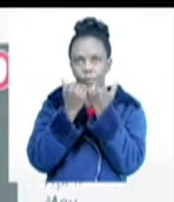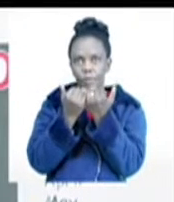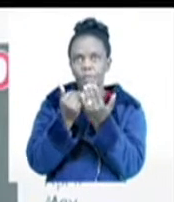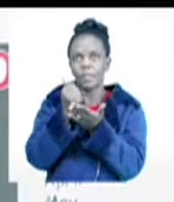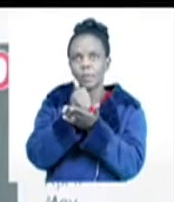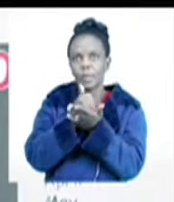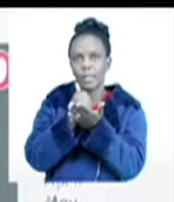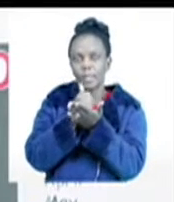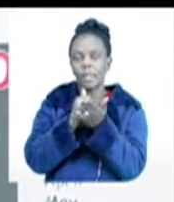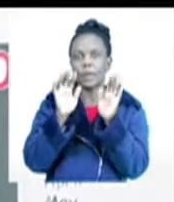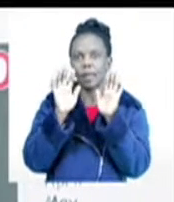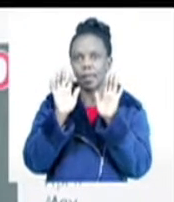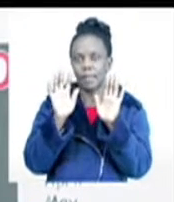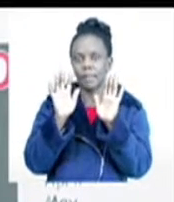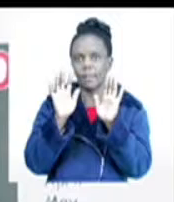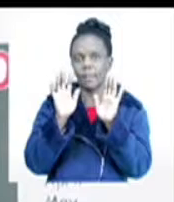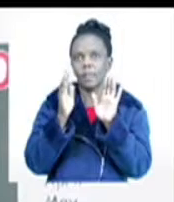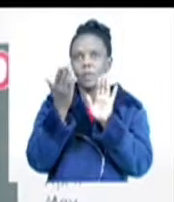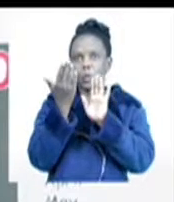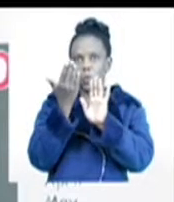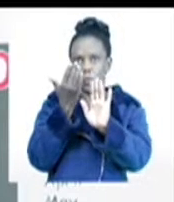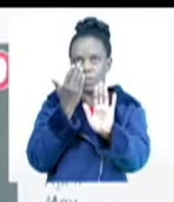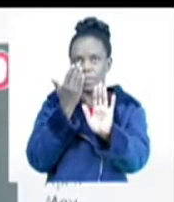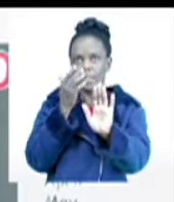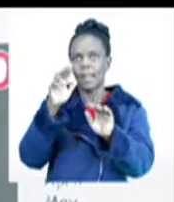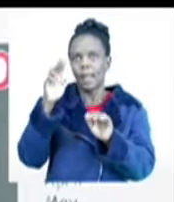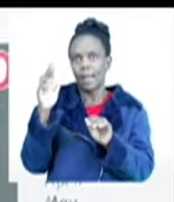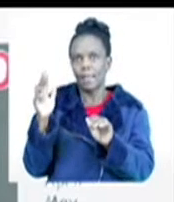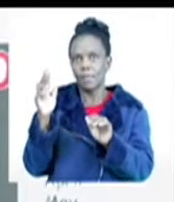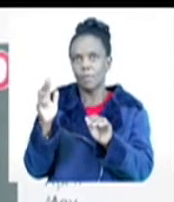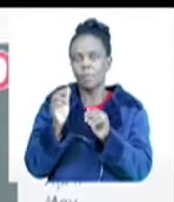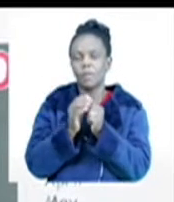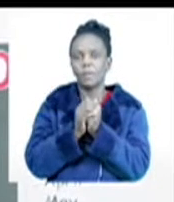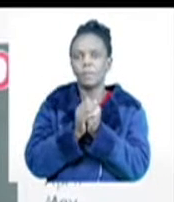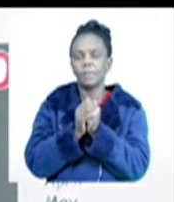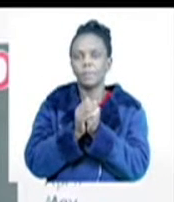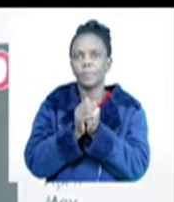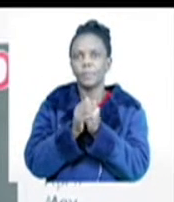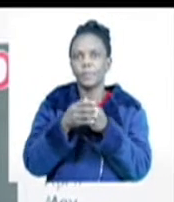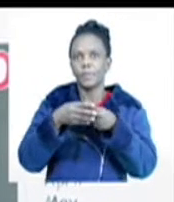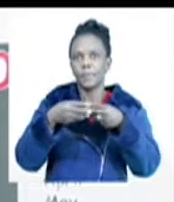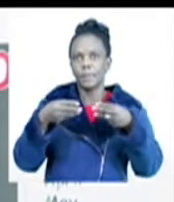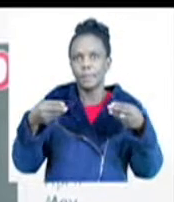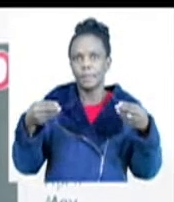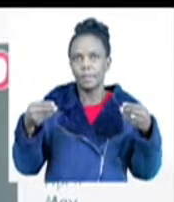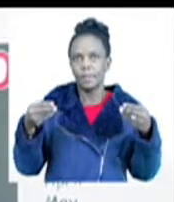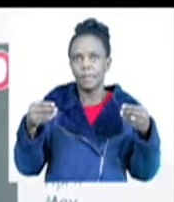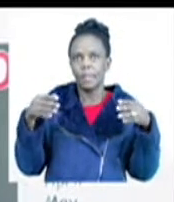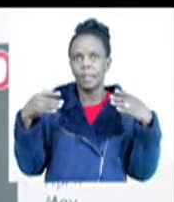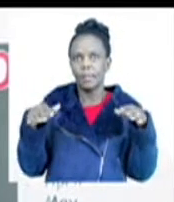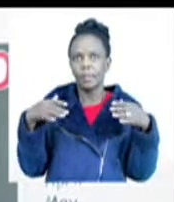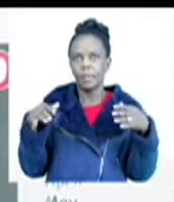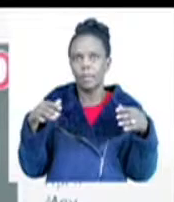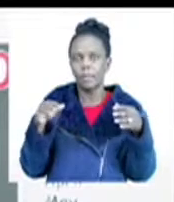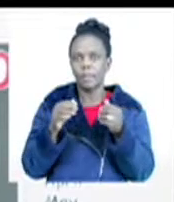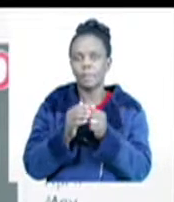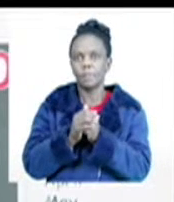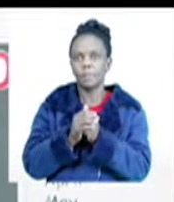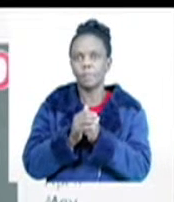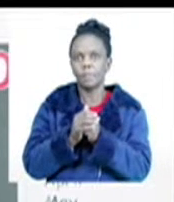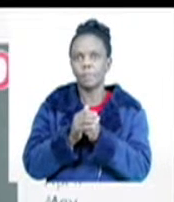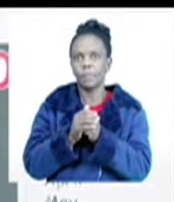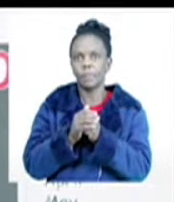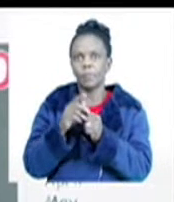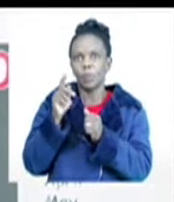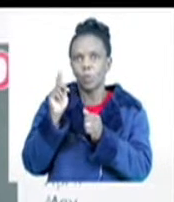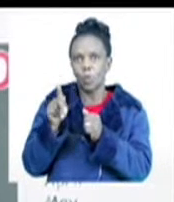everyone around you. And when you sanitize, make sure that you dry your hands after. Also, check